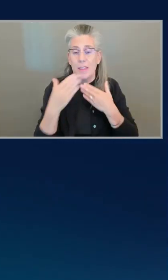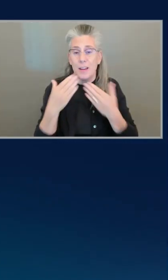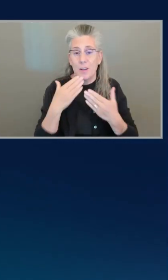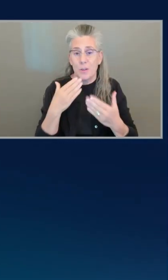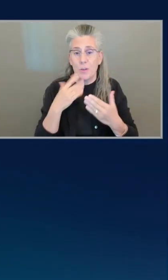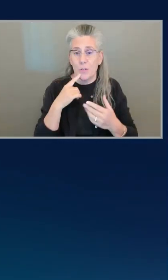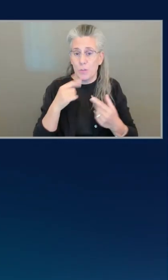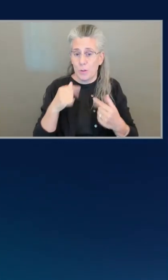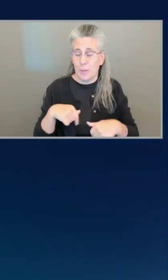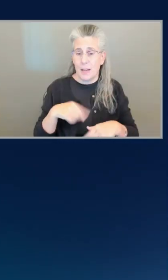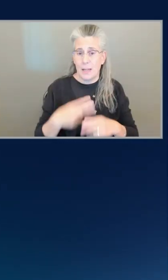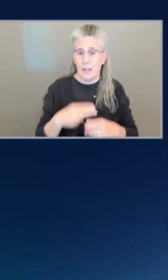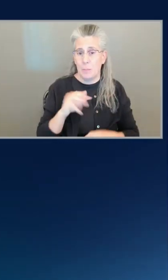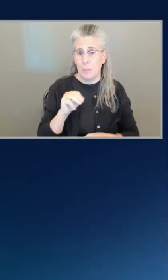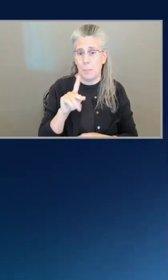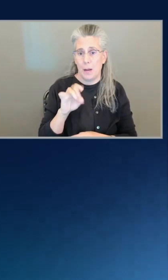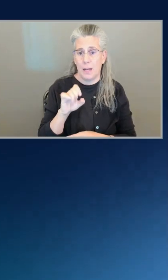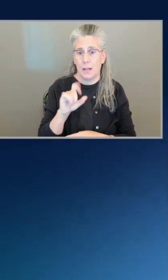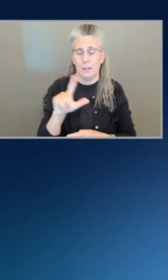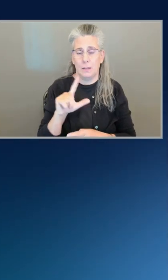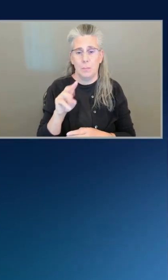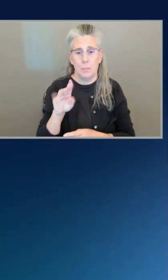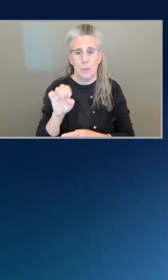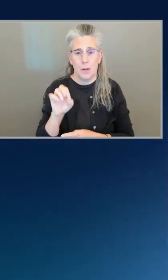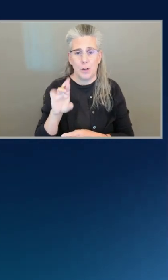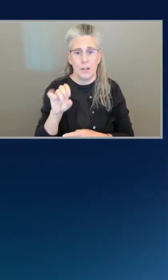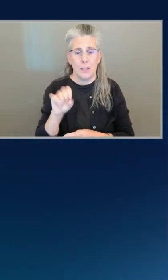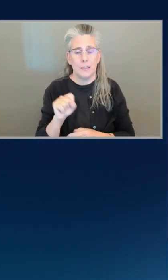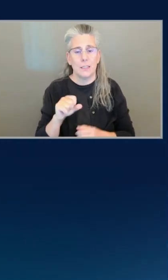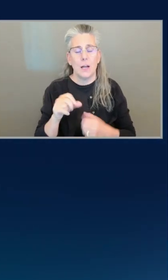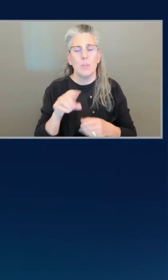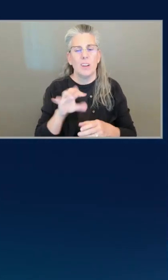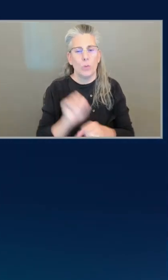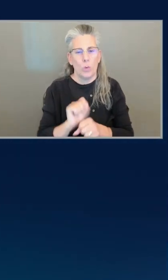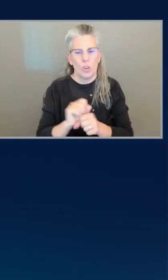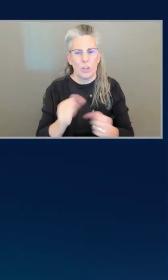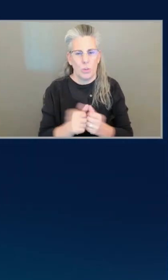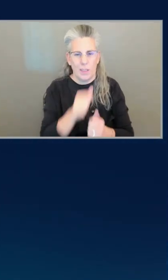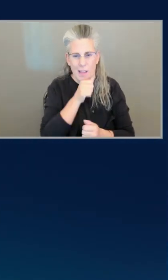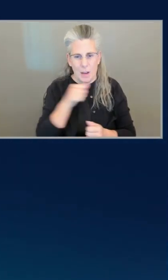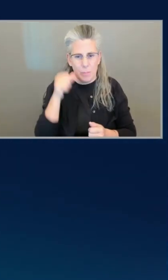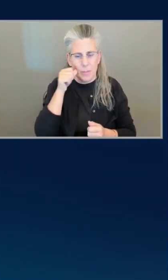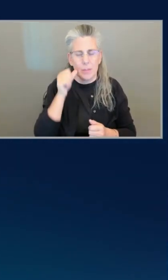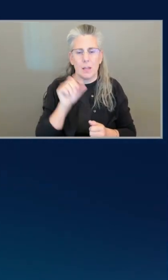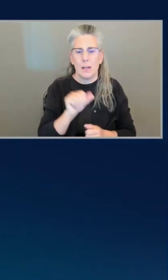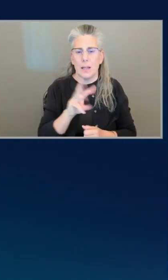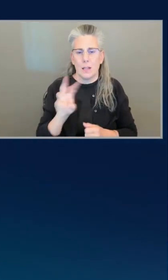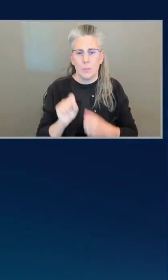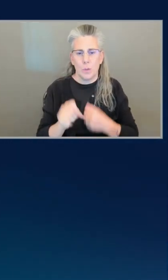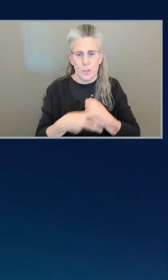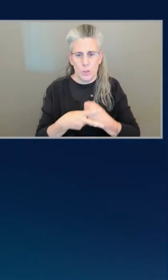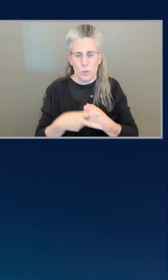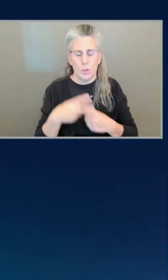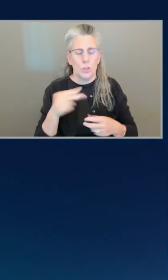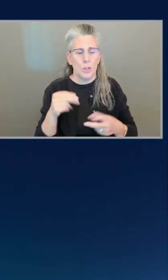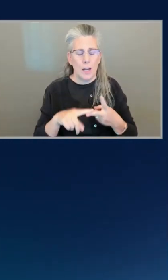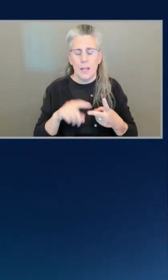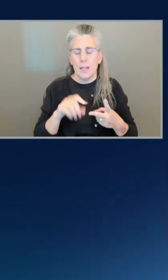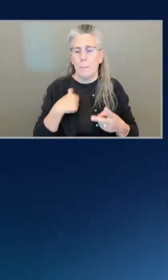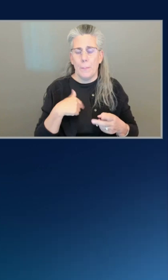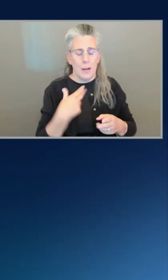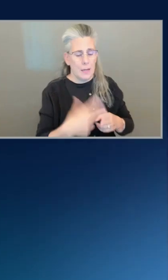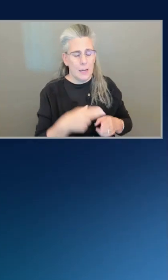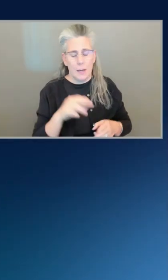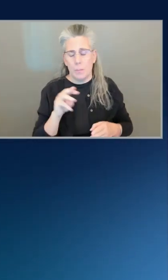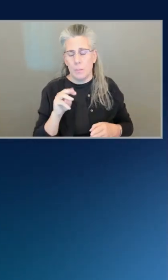Marcos Perez. I'm a storage solutions architect with AWS, working with FSx for Lustre. Oh, and I'm Laura Shepard, and I'm a storage